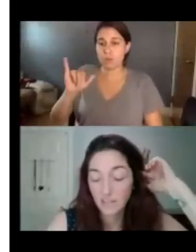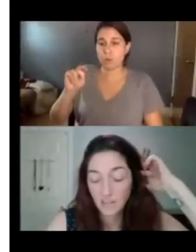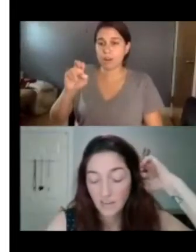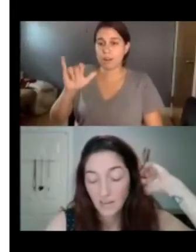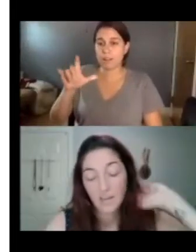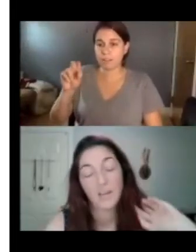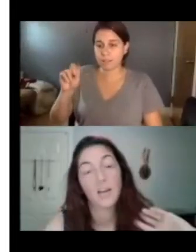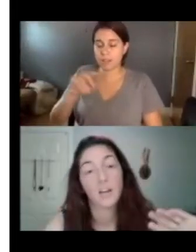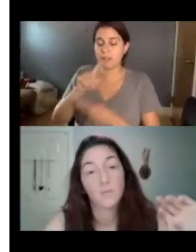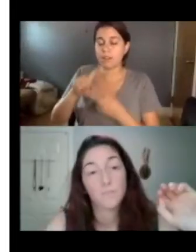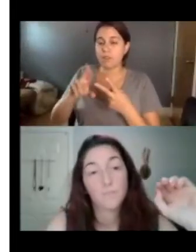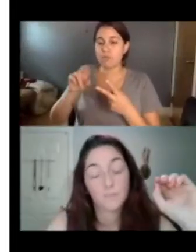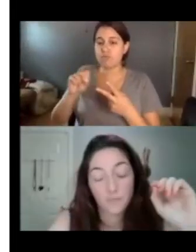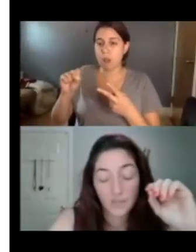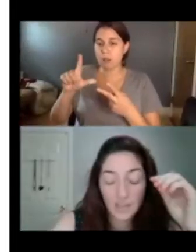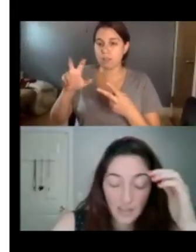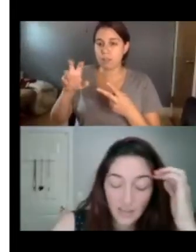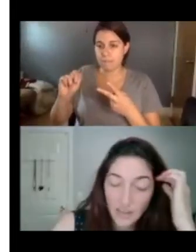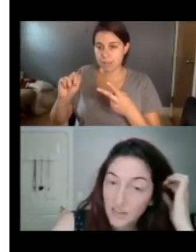Levin. And